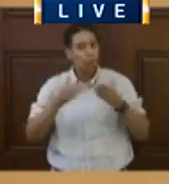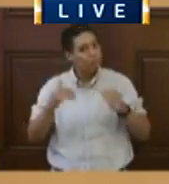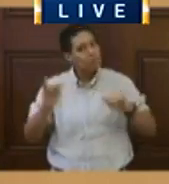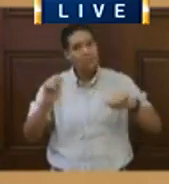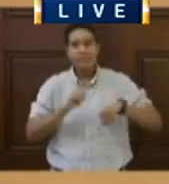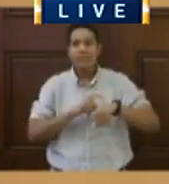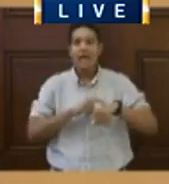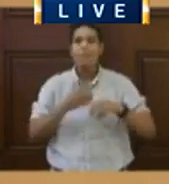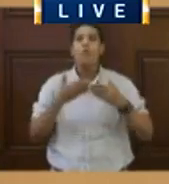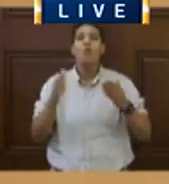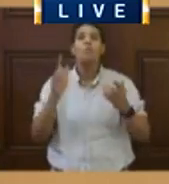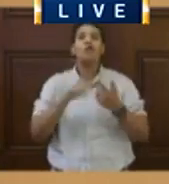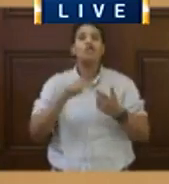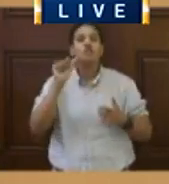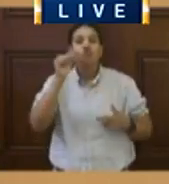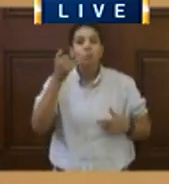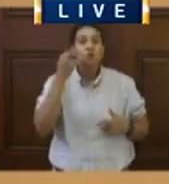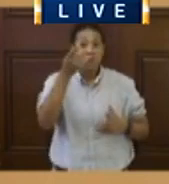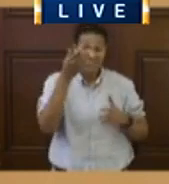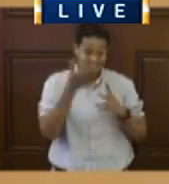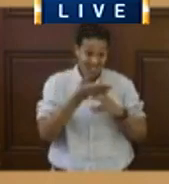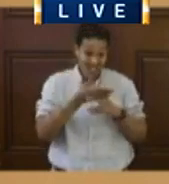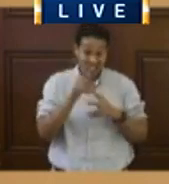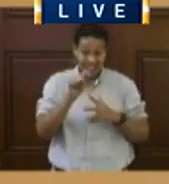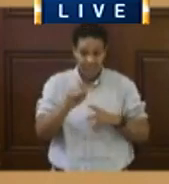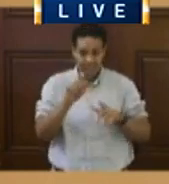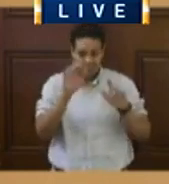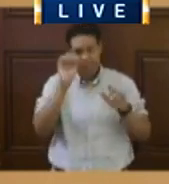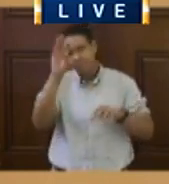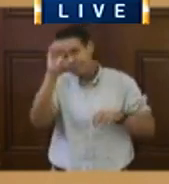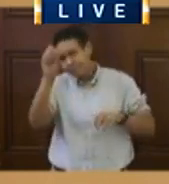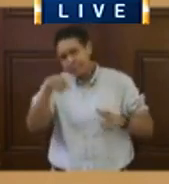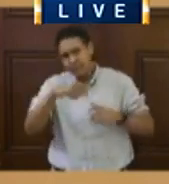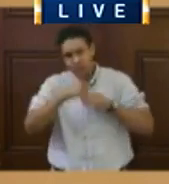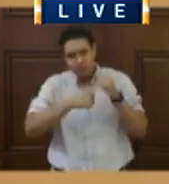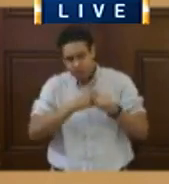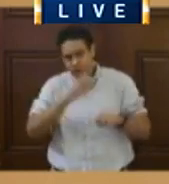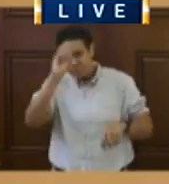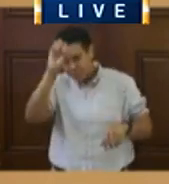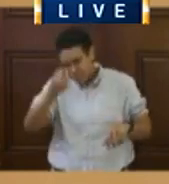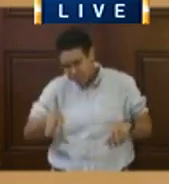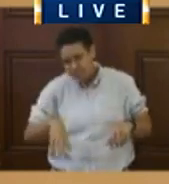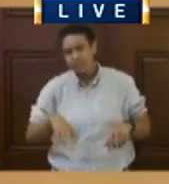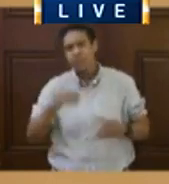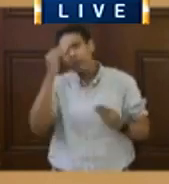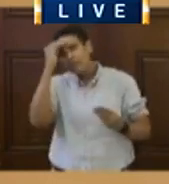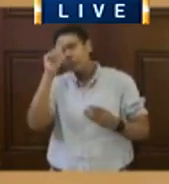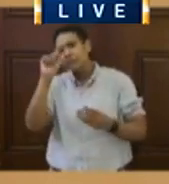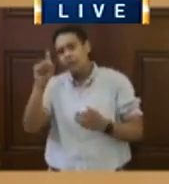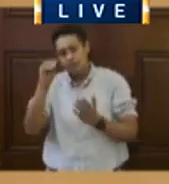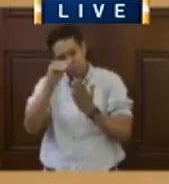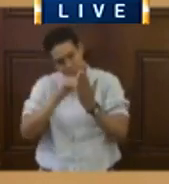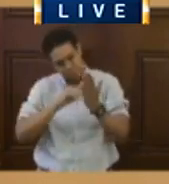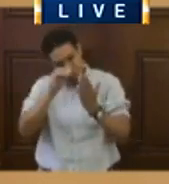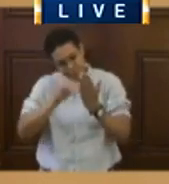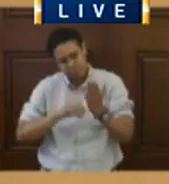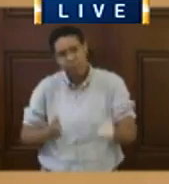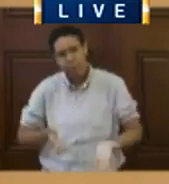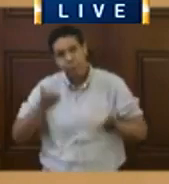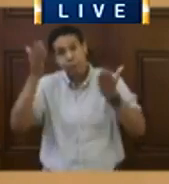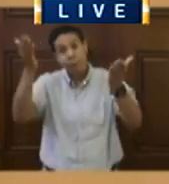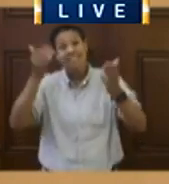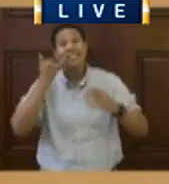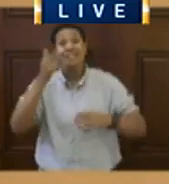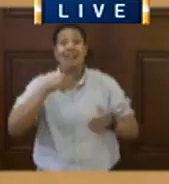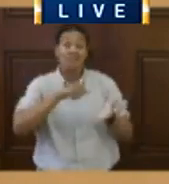tomorrow. So if they file taxes this year, and in those tax returns, they have payroll returns as